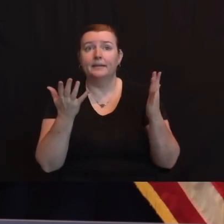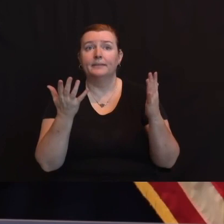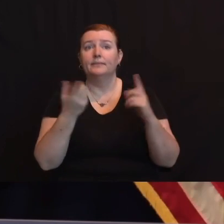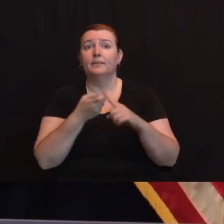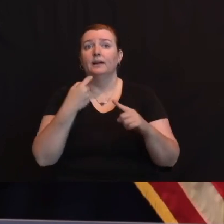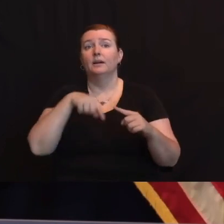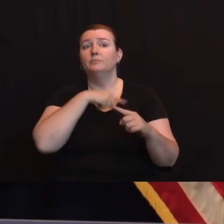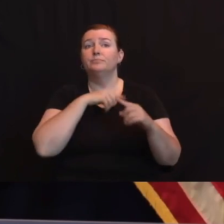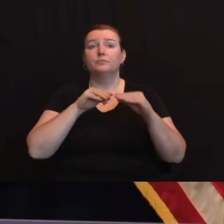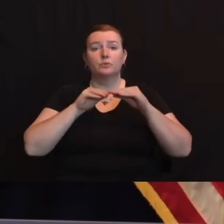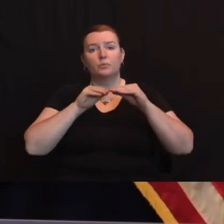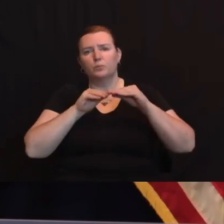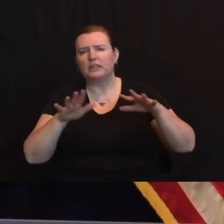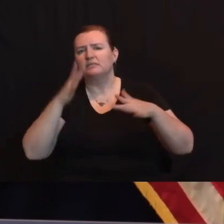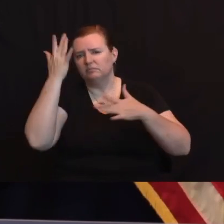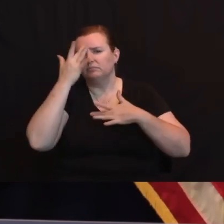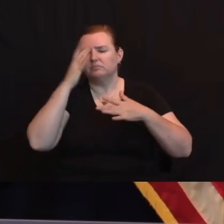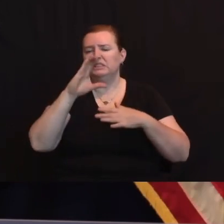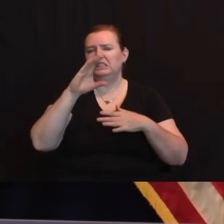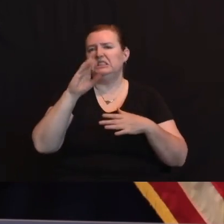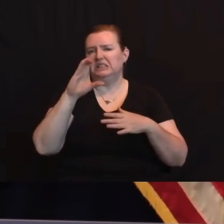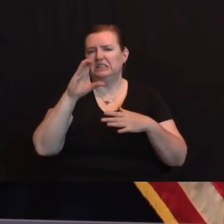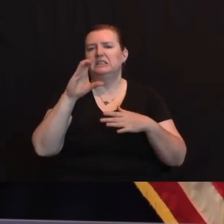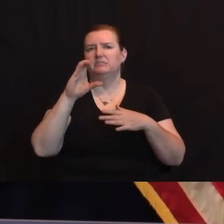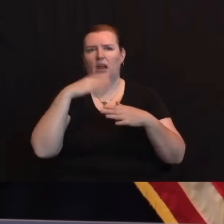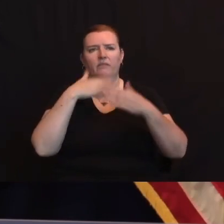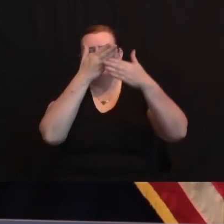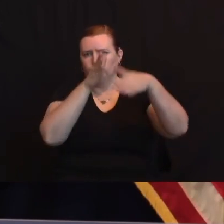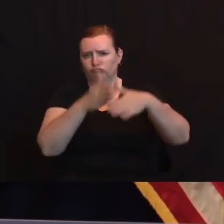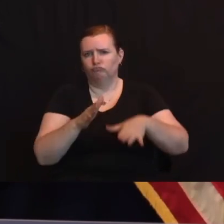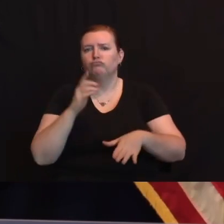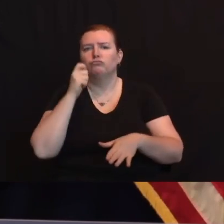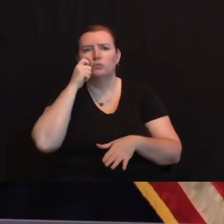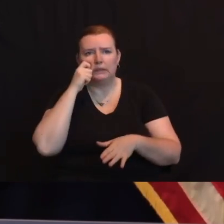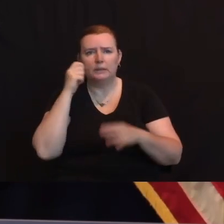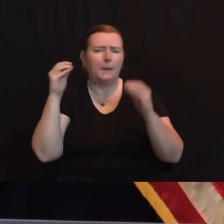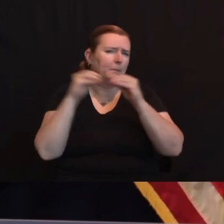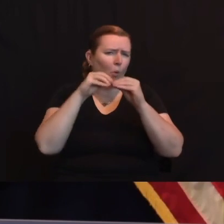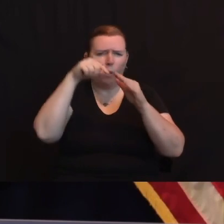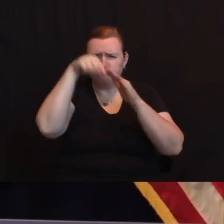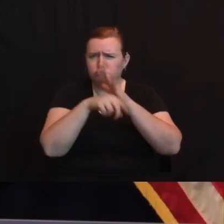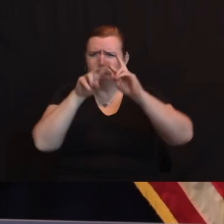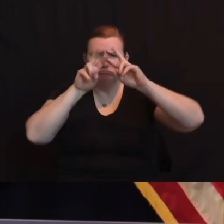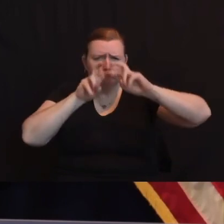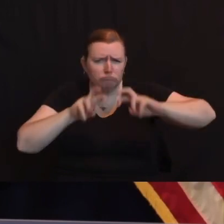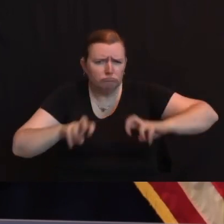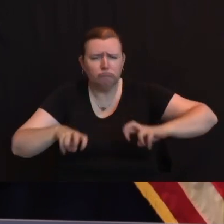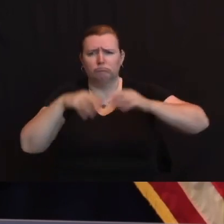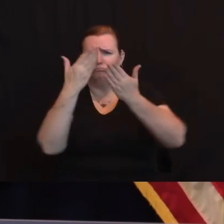up, which will have a breakdown of race and ethnicity to a finer degree. As the Governor